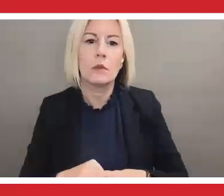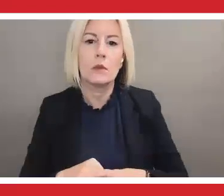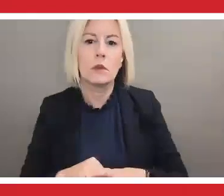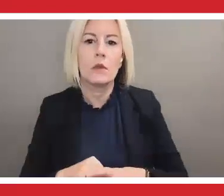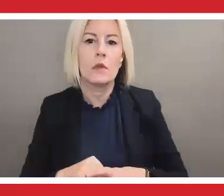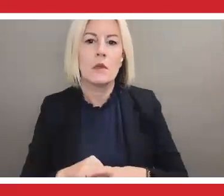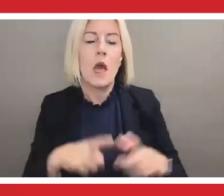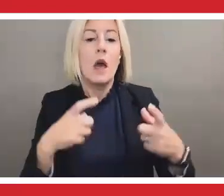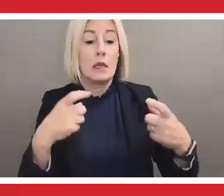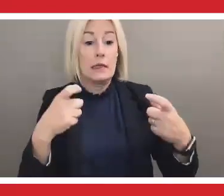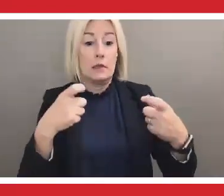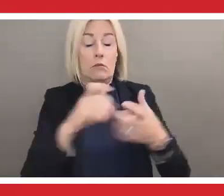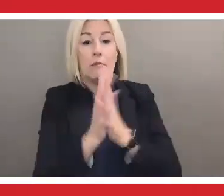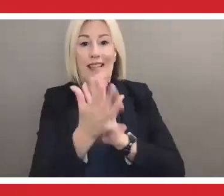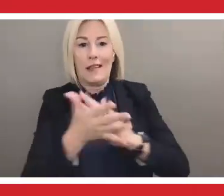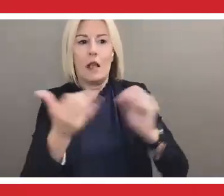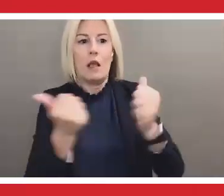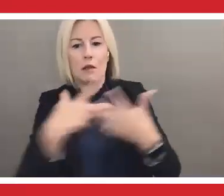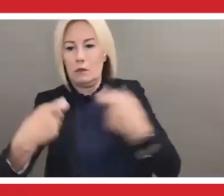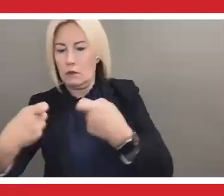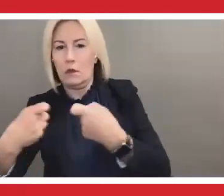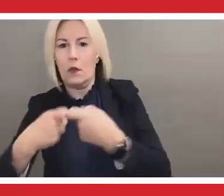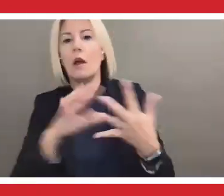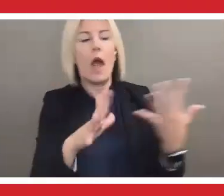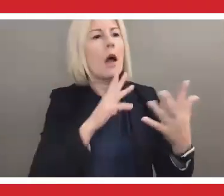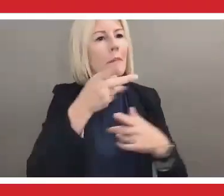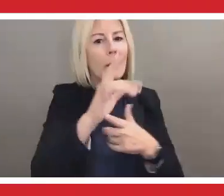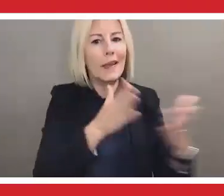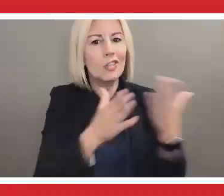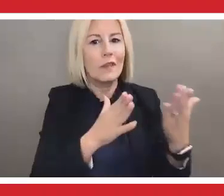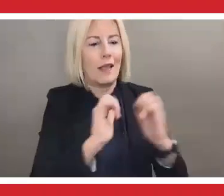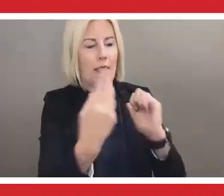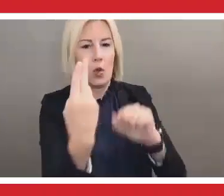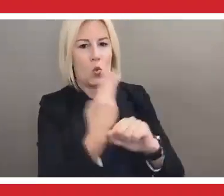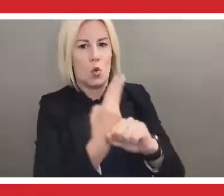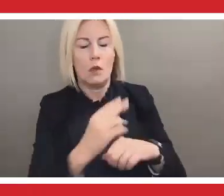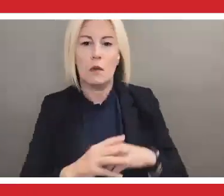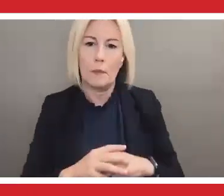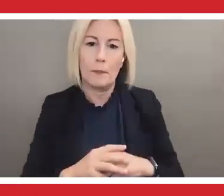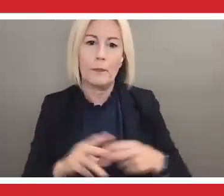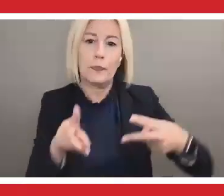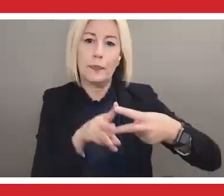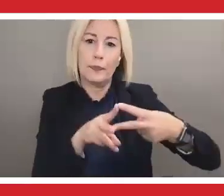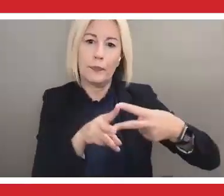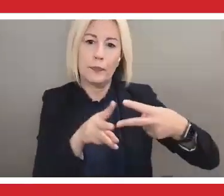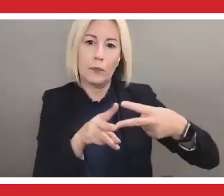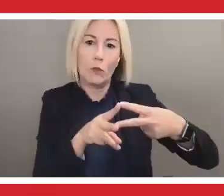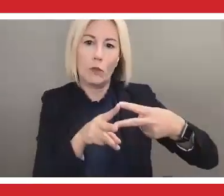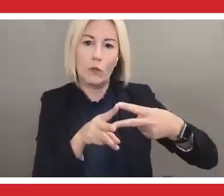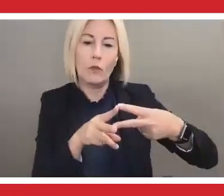digitalization of public services, as there is in other spheres of life. I think two things from the